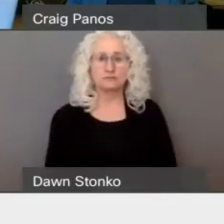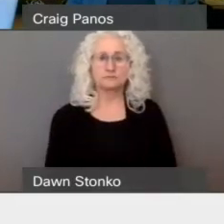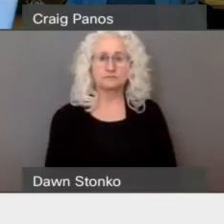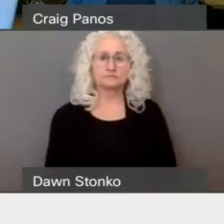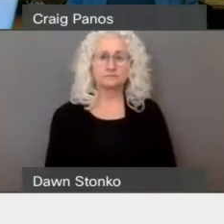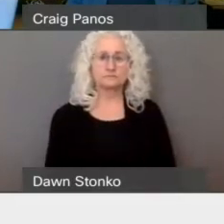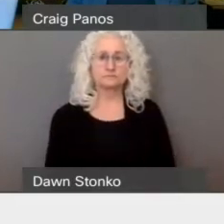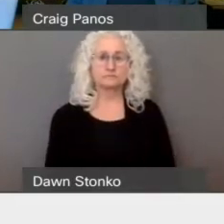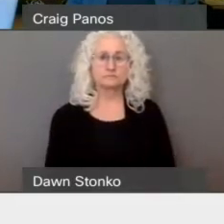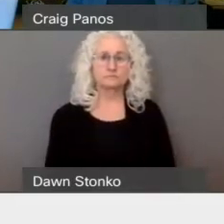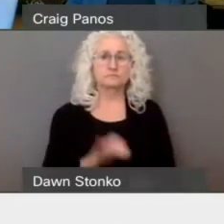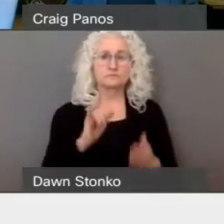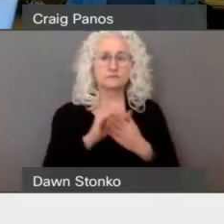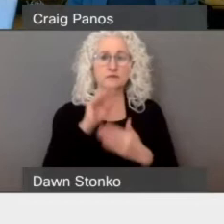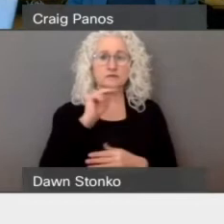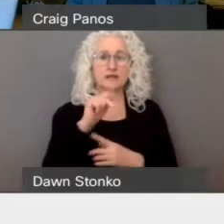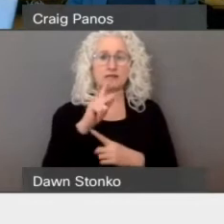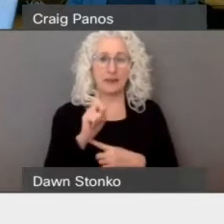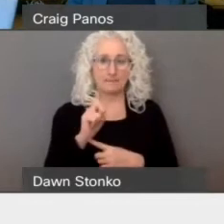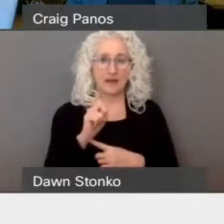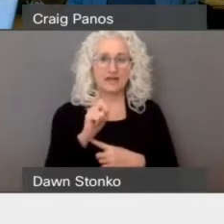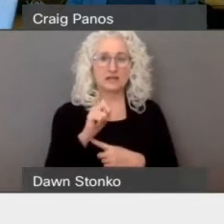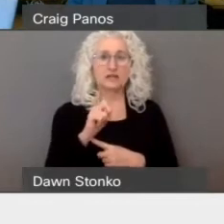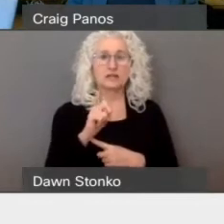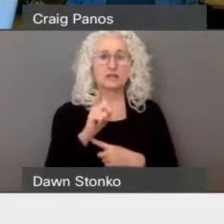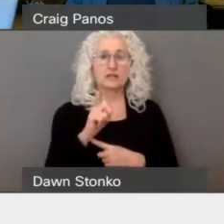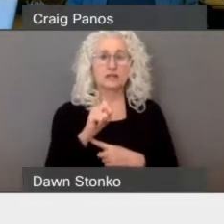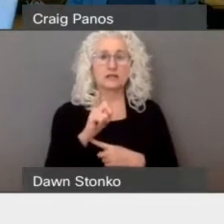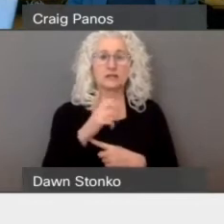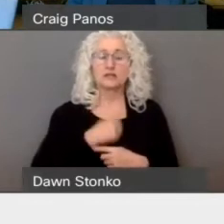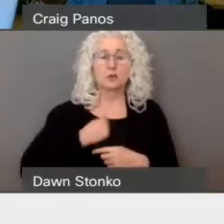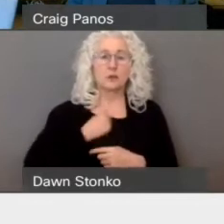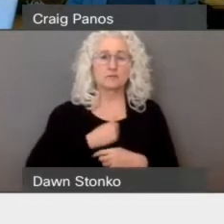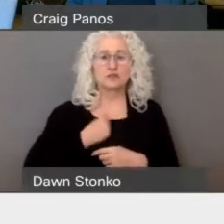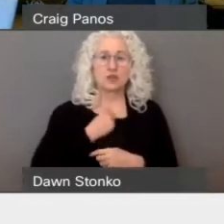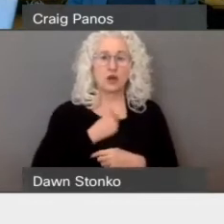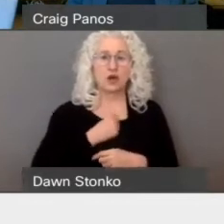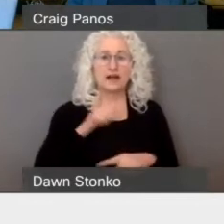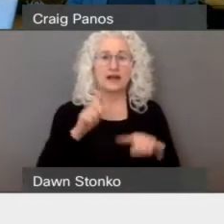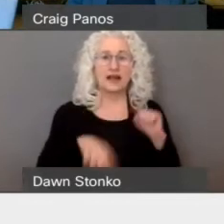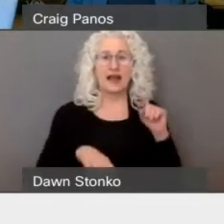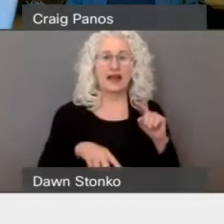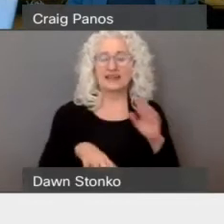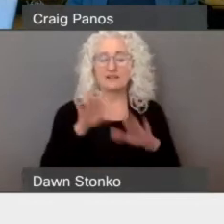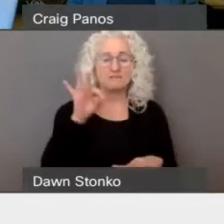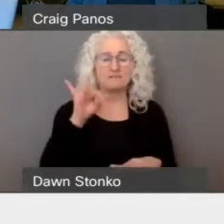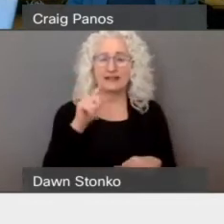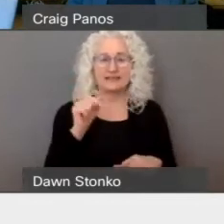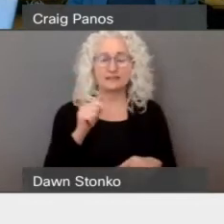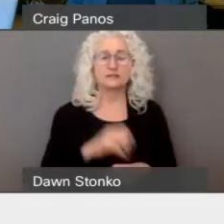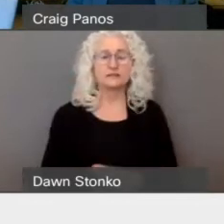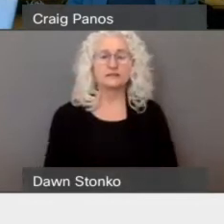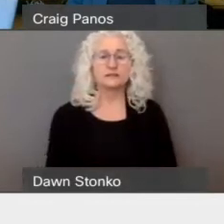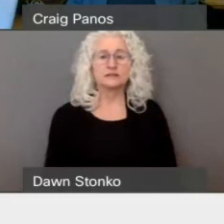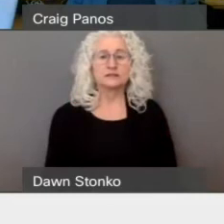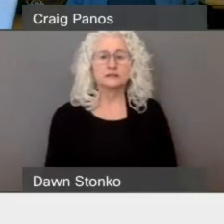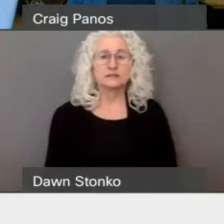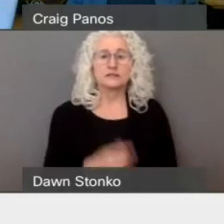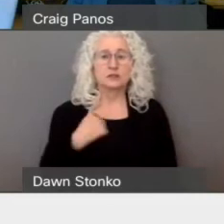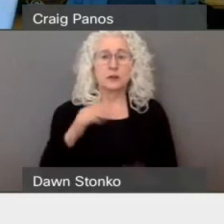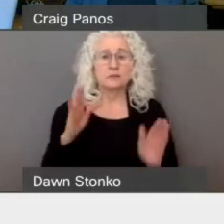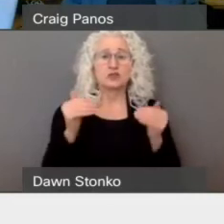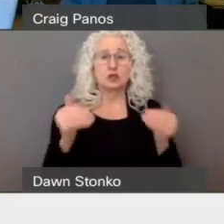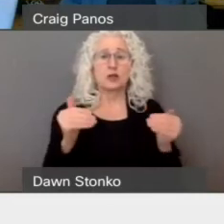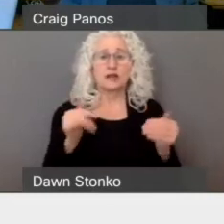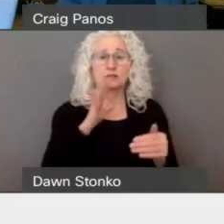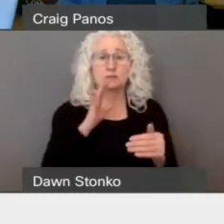that Mike, so I'm sorry, I can't put my hands on it. So I'm just going to